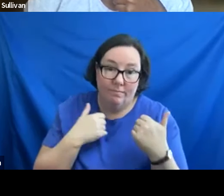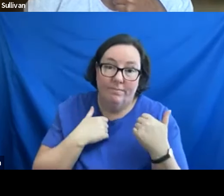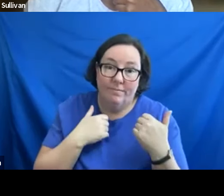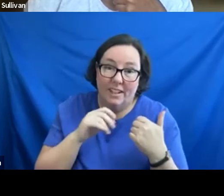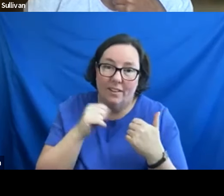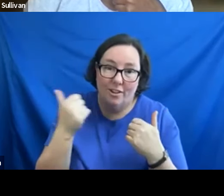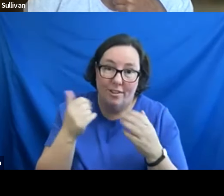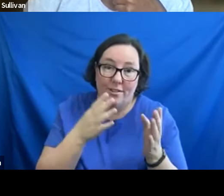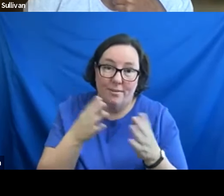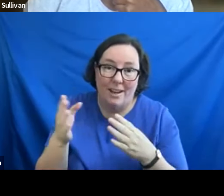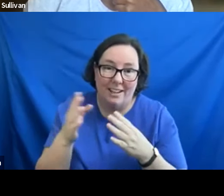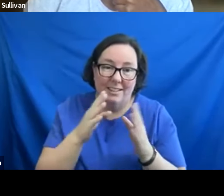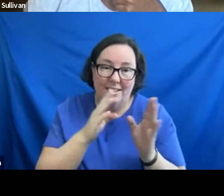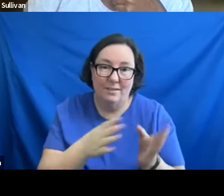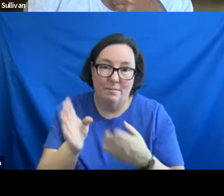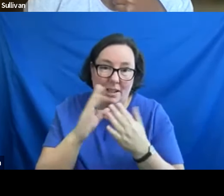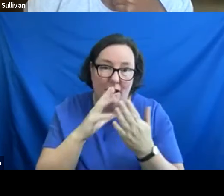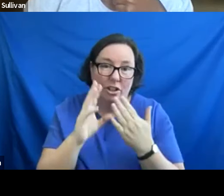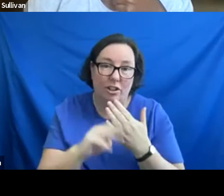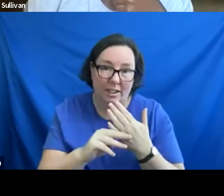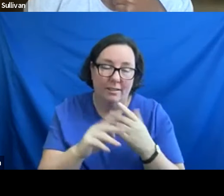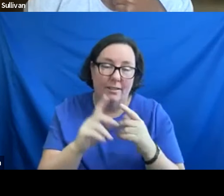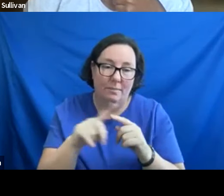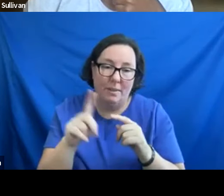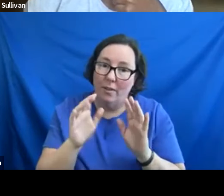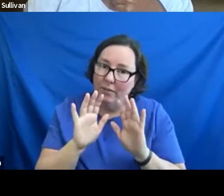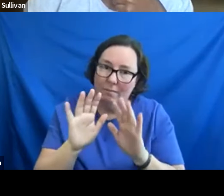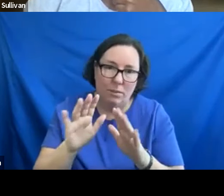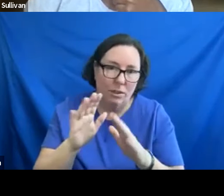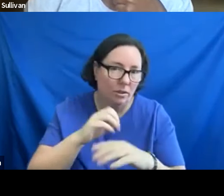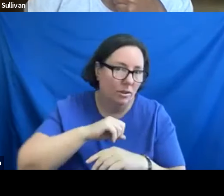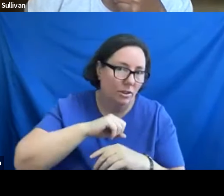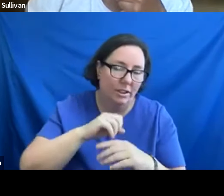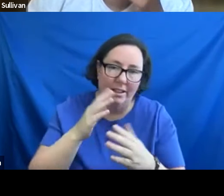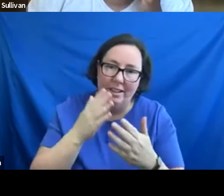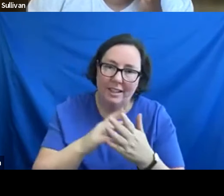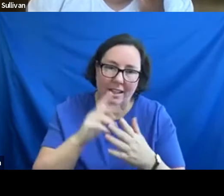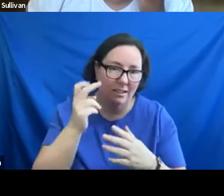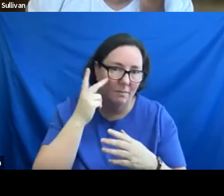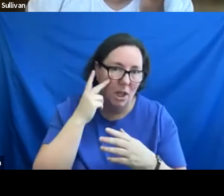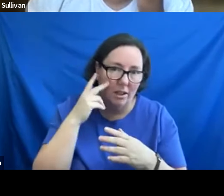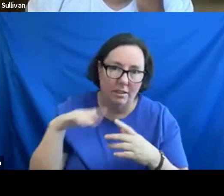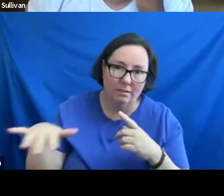other ways of planning curricula, but you have to push against the politics of,